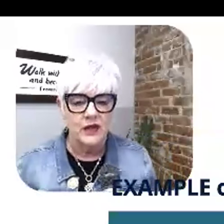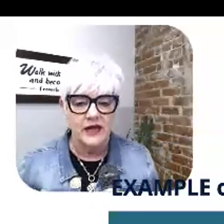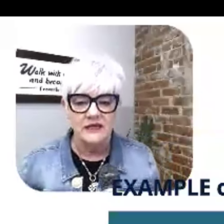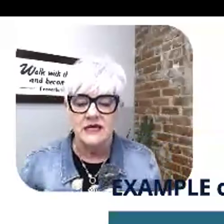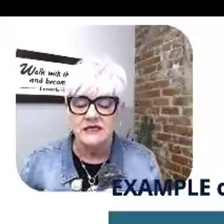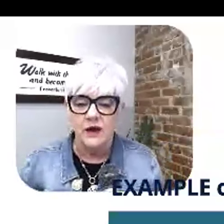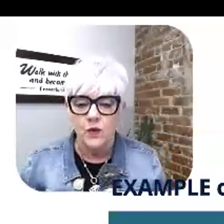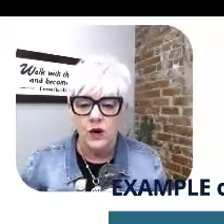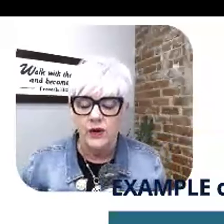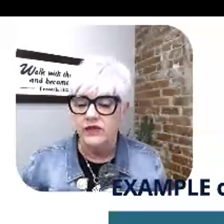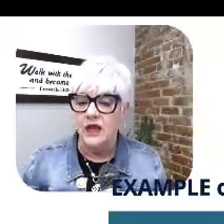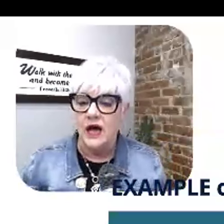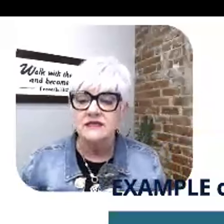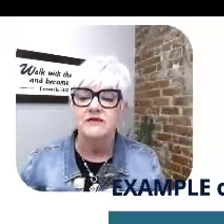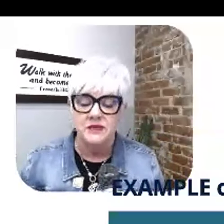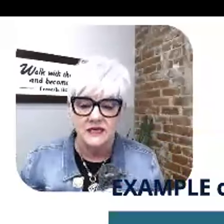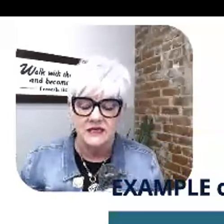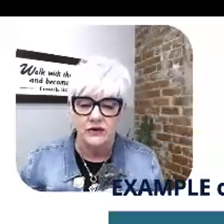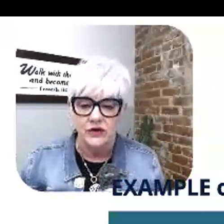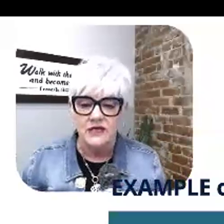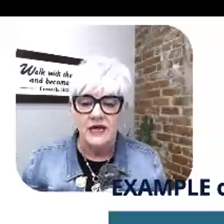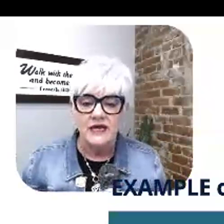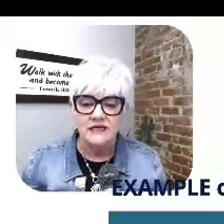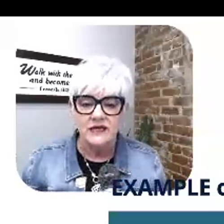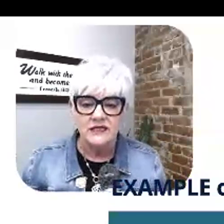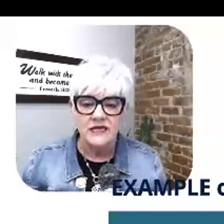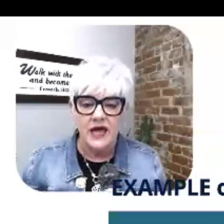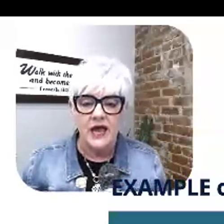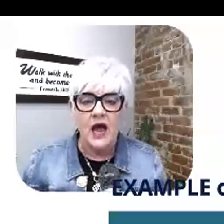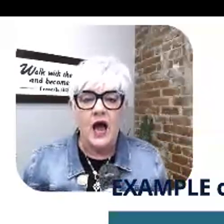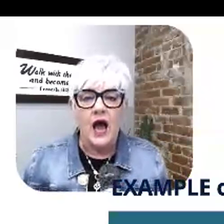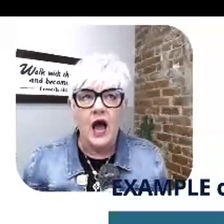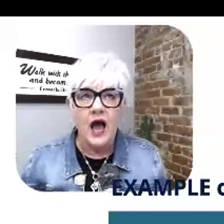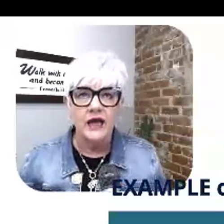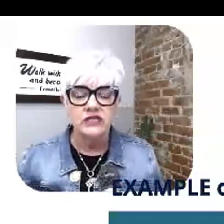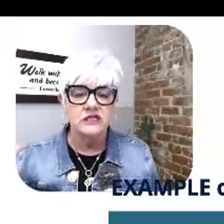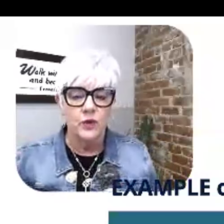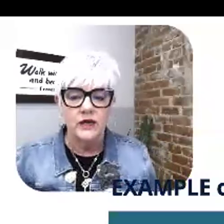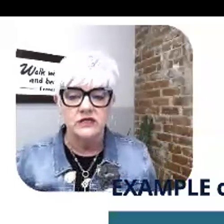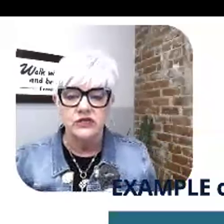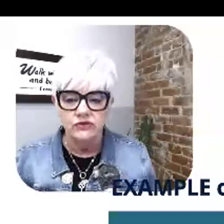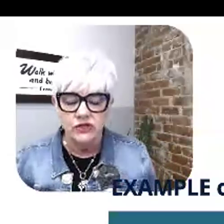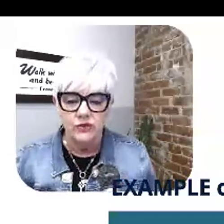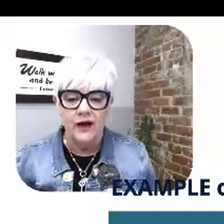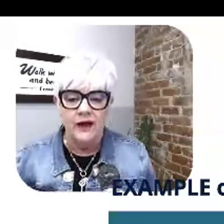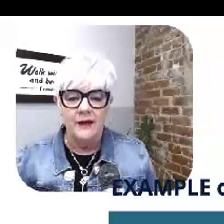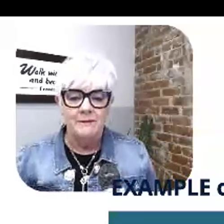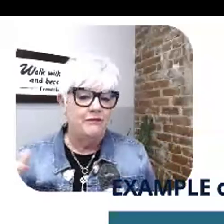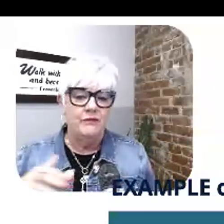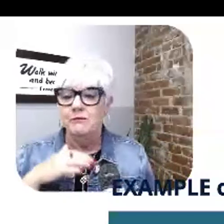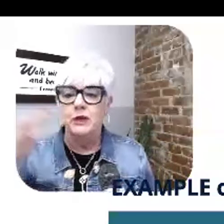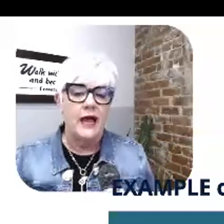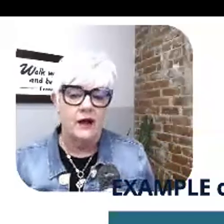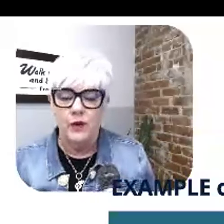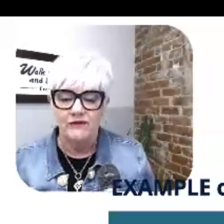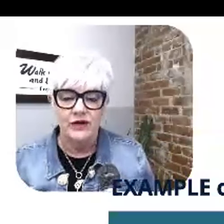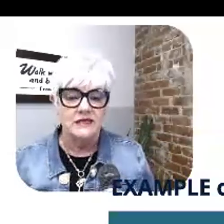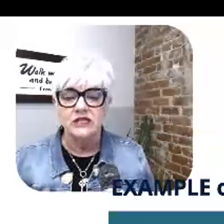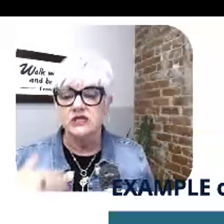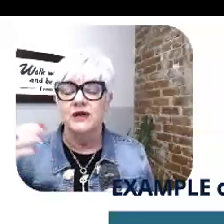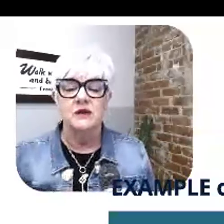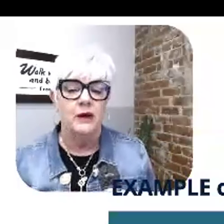from clients as I work with lots of business owners is they'll say, I just wanted to do blank,